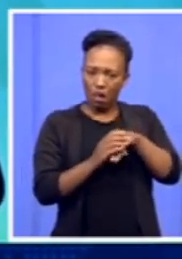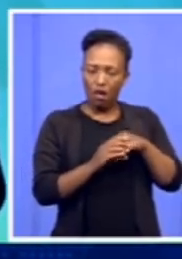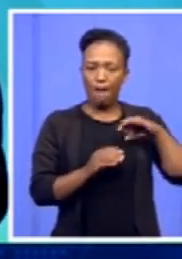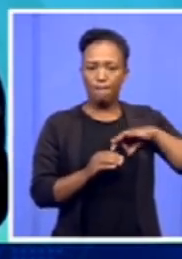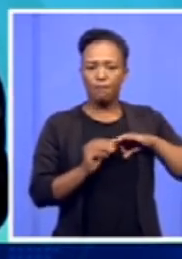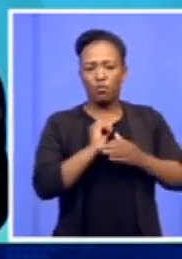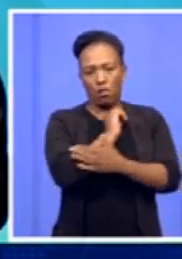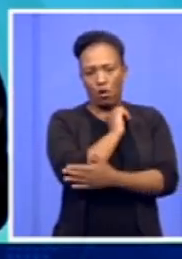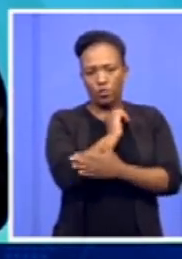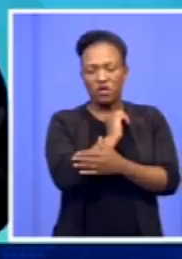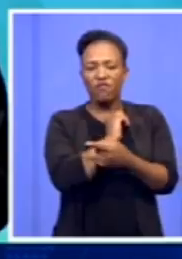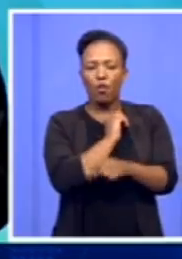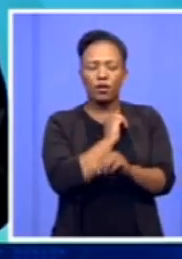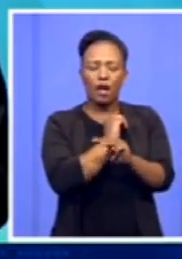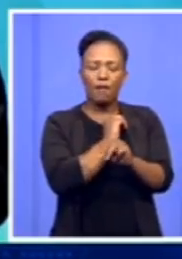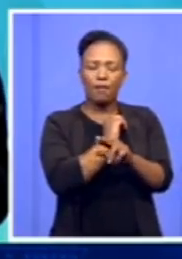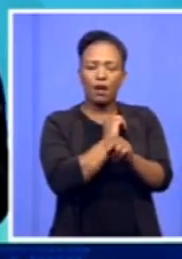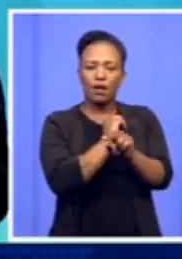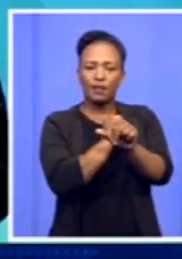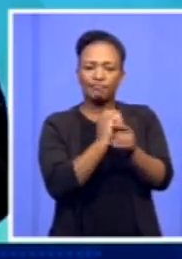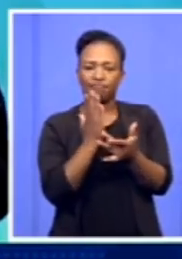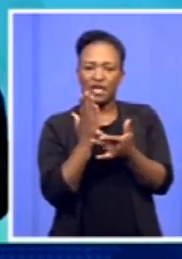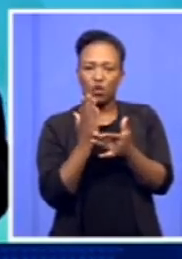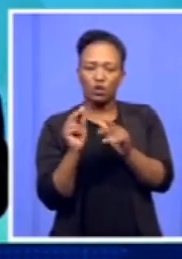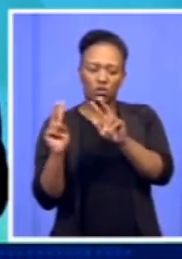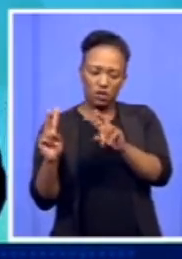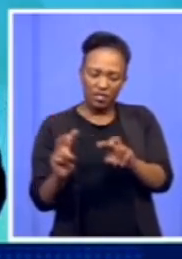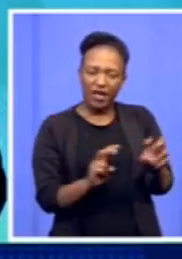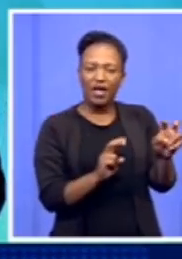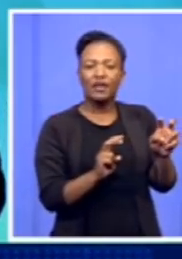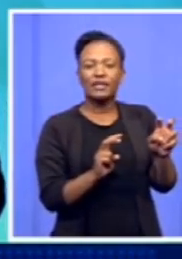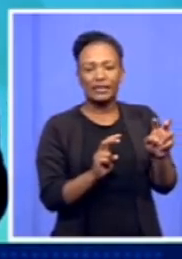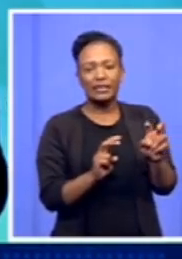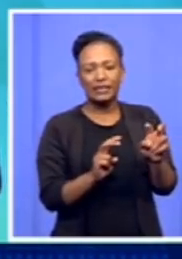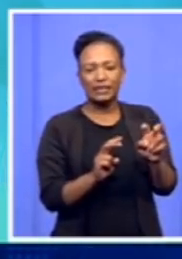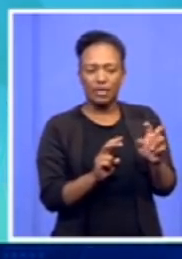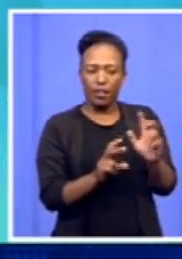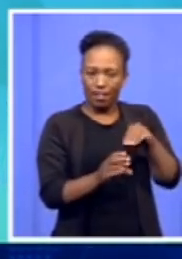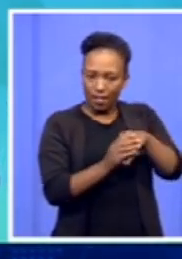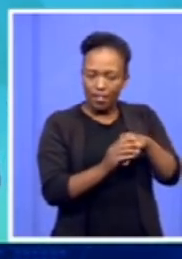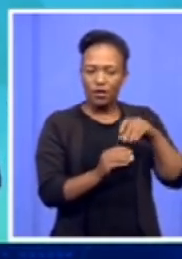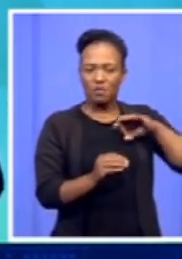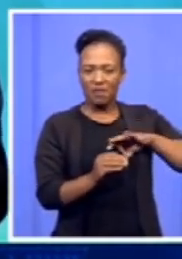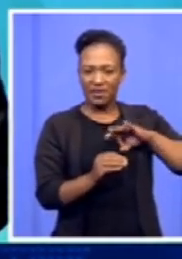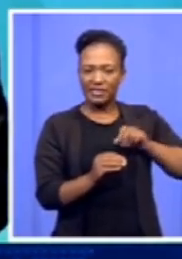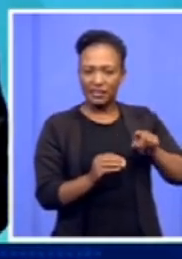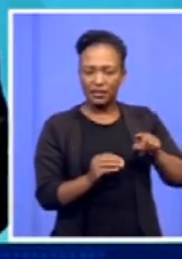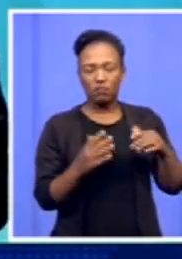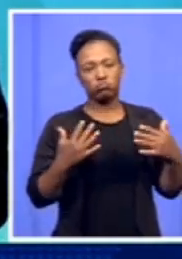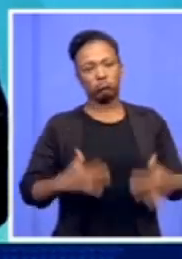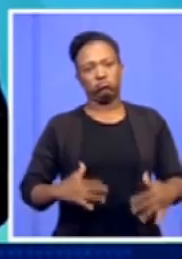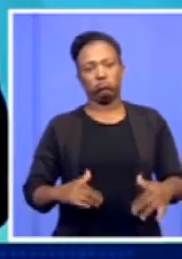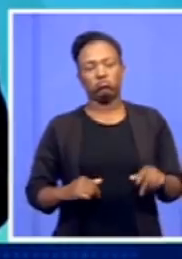mRNA Technology Transfer Program, and this is indeed a testament to the caliber of the scientists present within